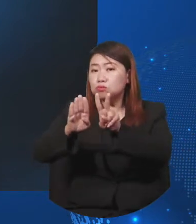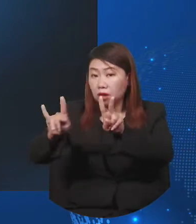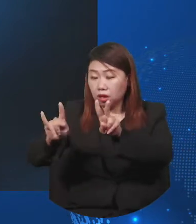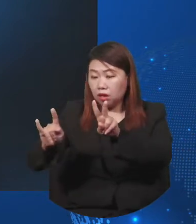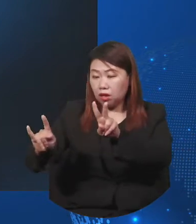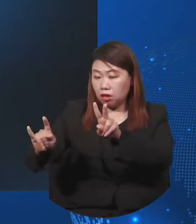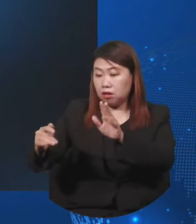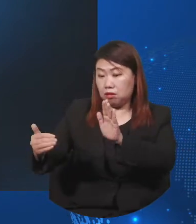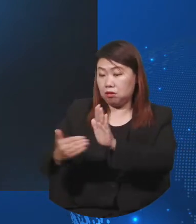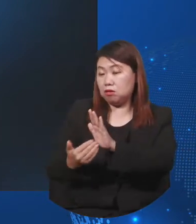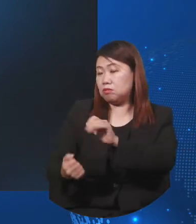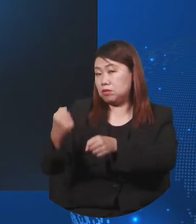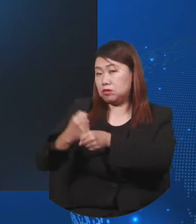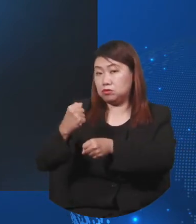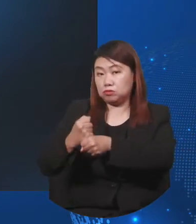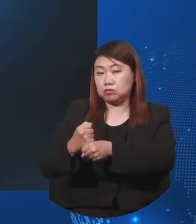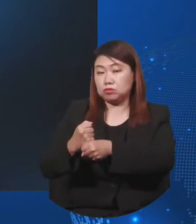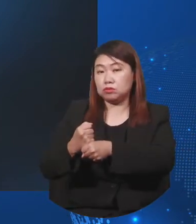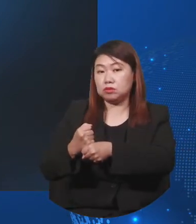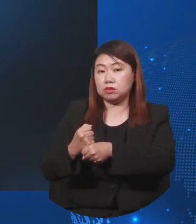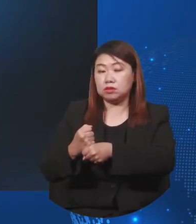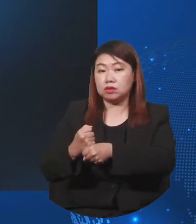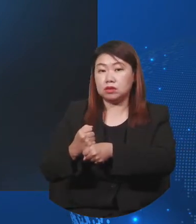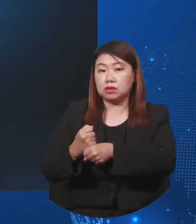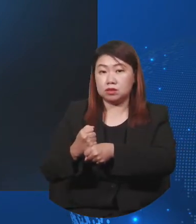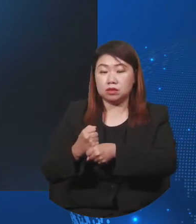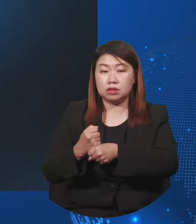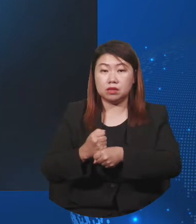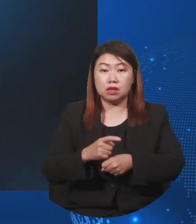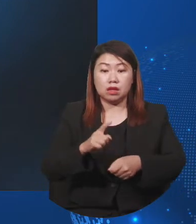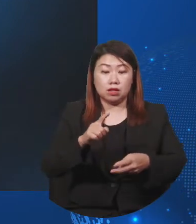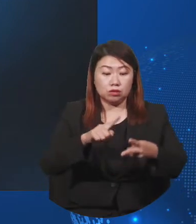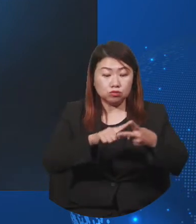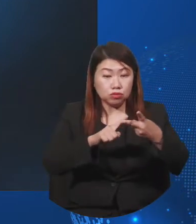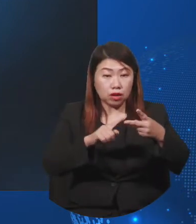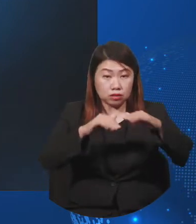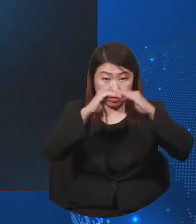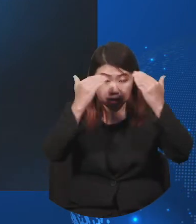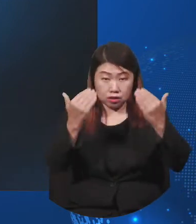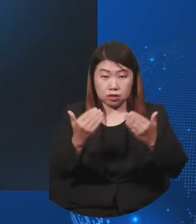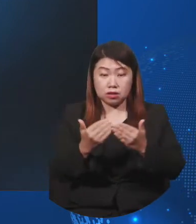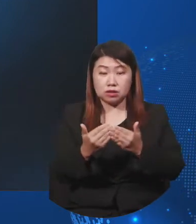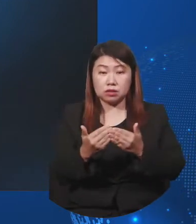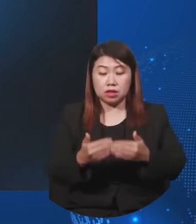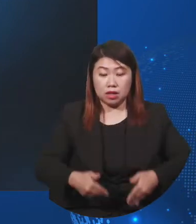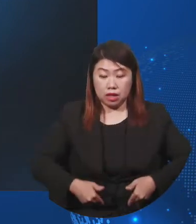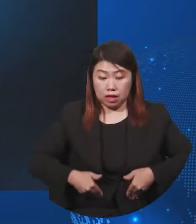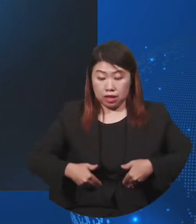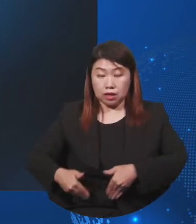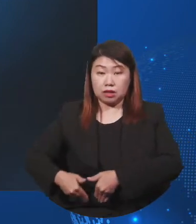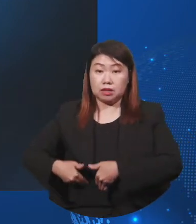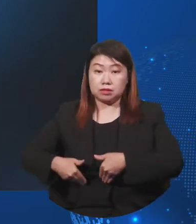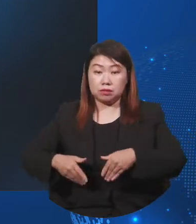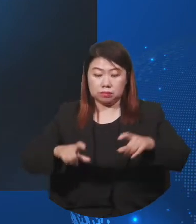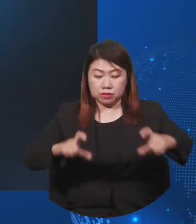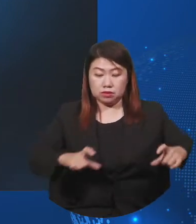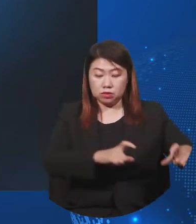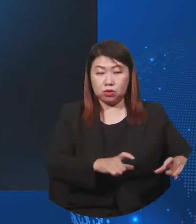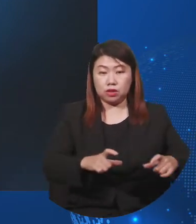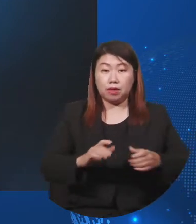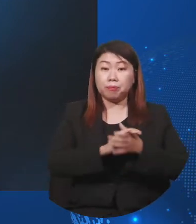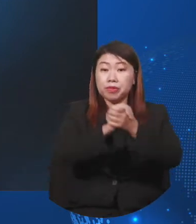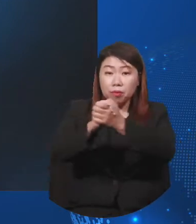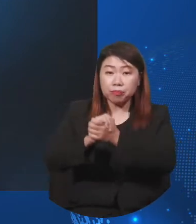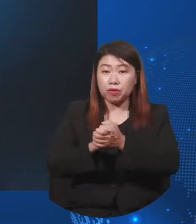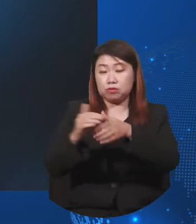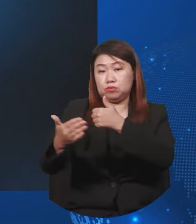Grants funds with a clear focus of South-South cooperation are also mushrooming. At the UN Office for South-South Cooperation,